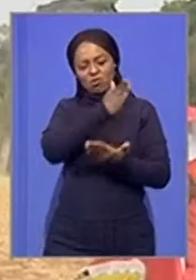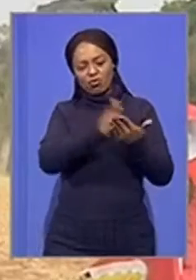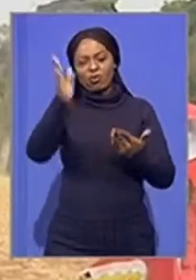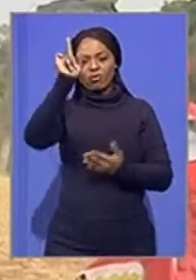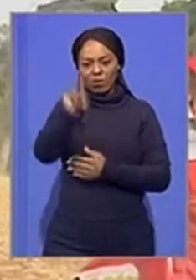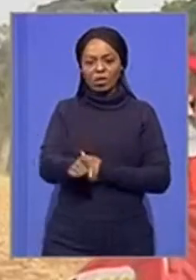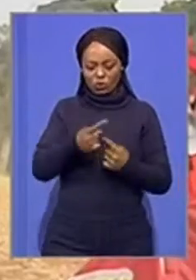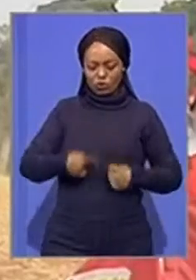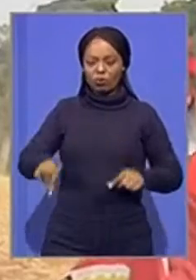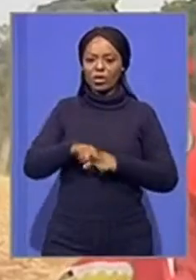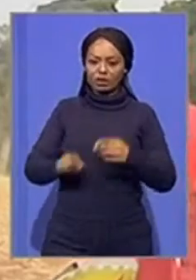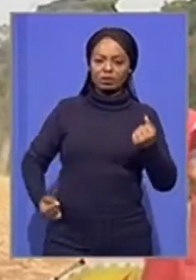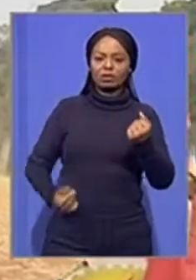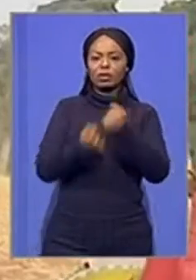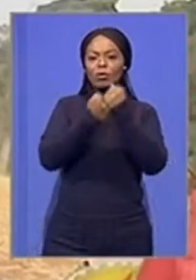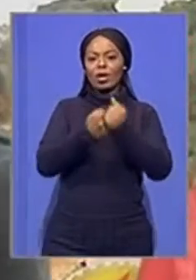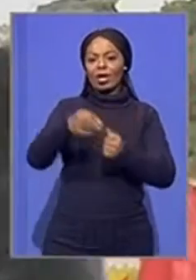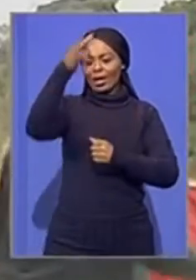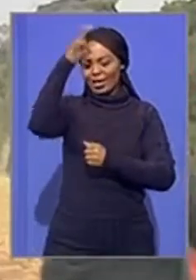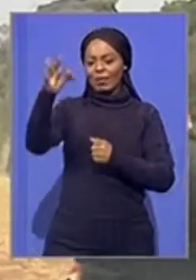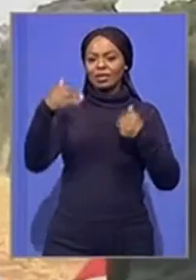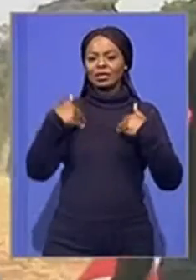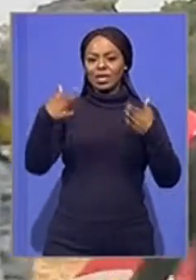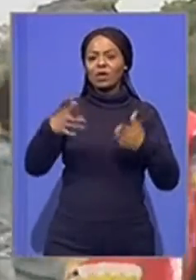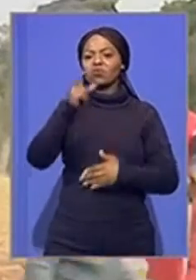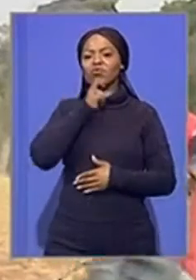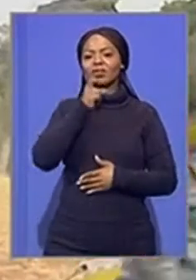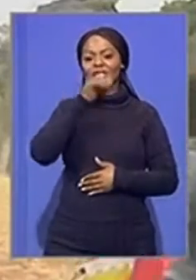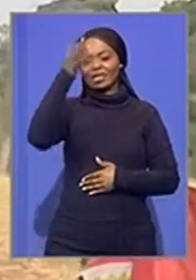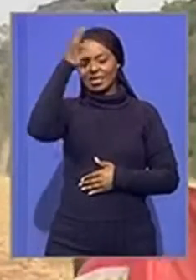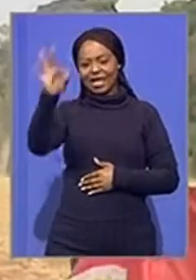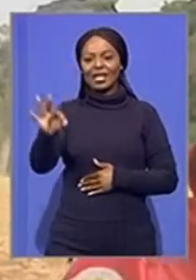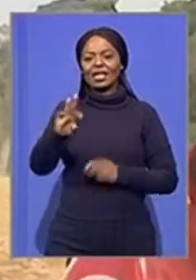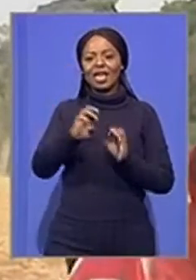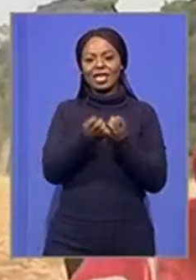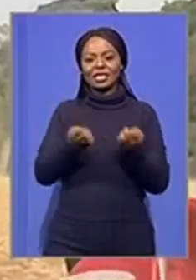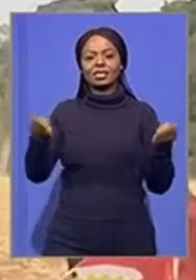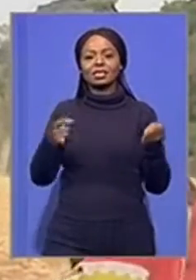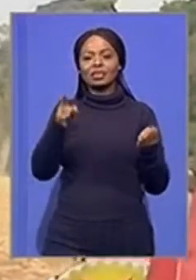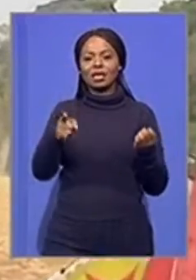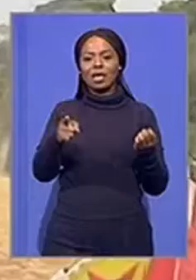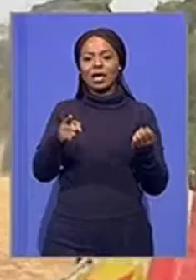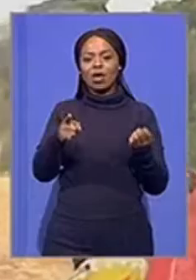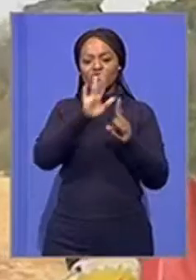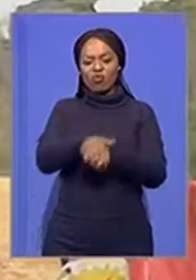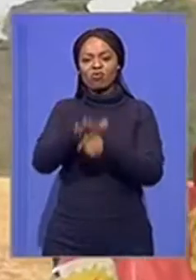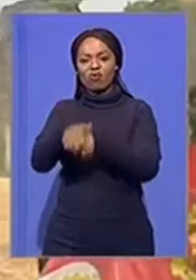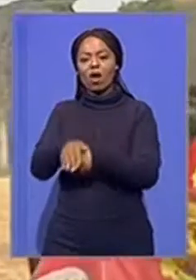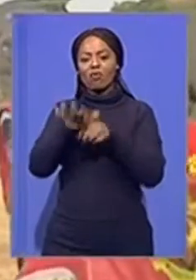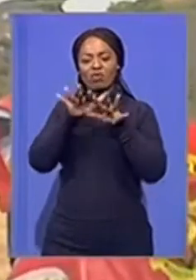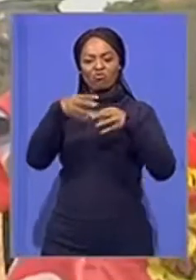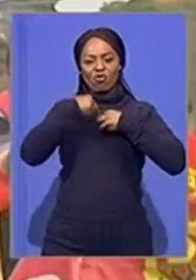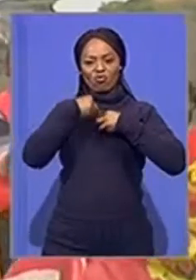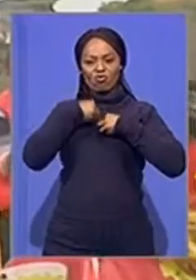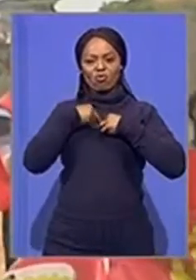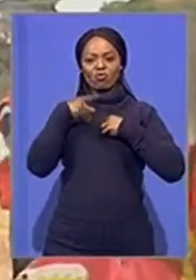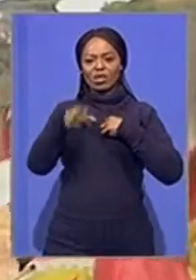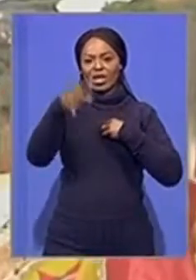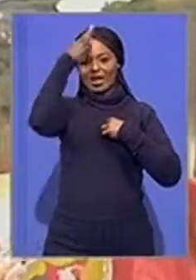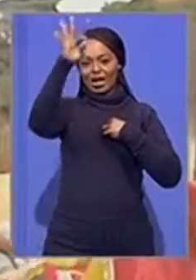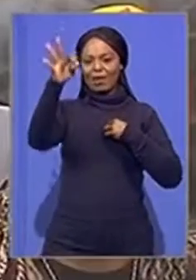wholeheartedly. Once a government starts using state agencies against its own people, that government no longer deserves to